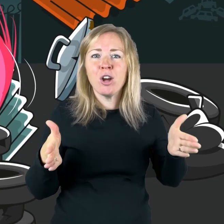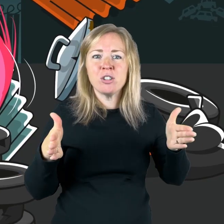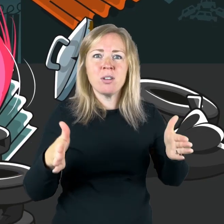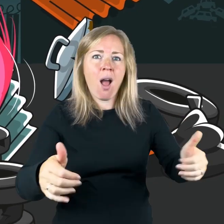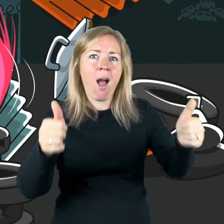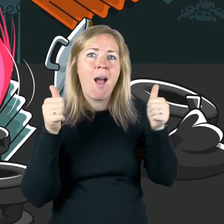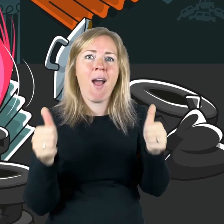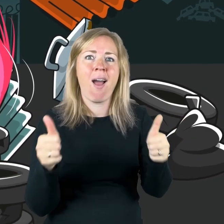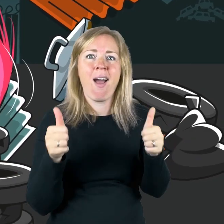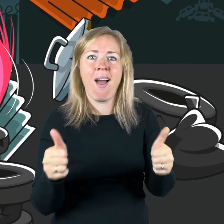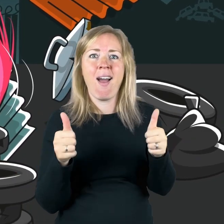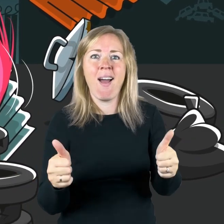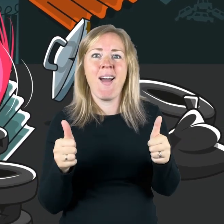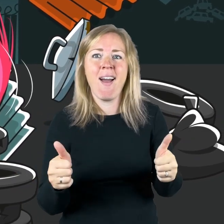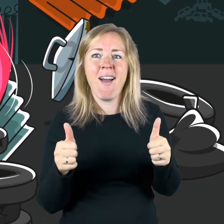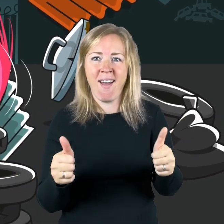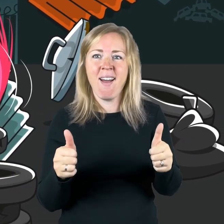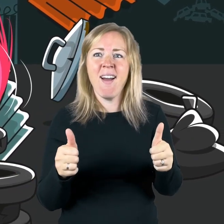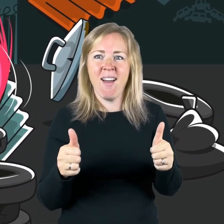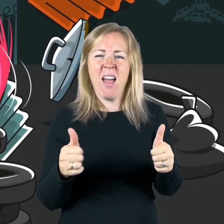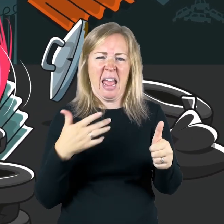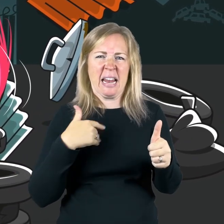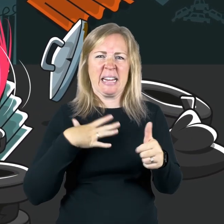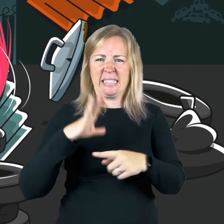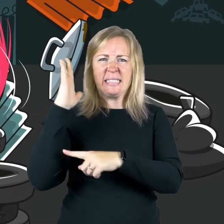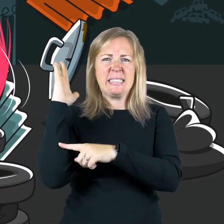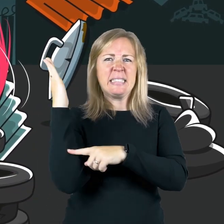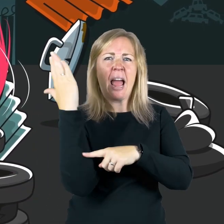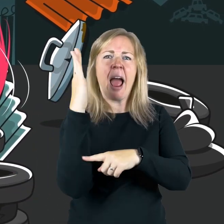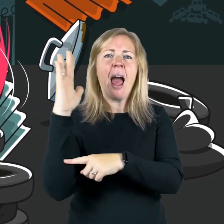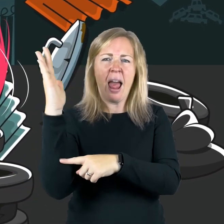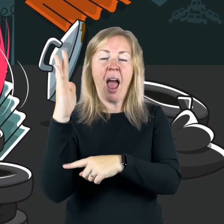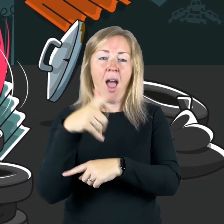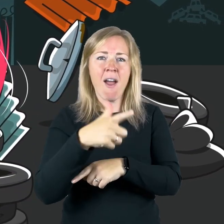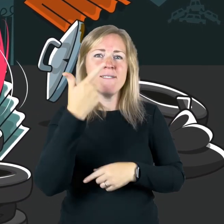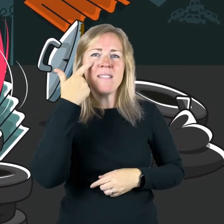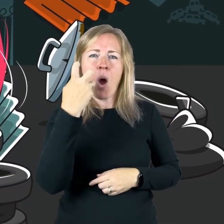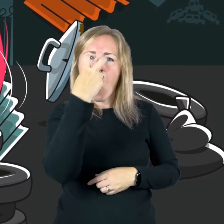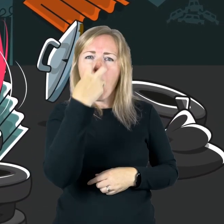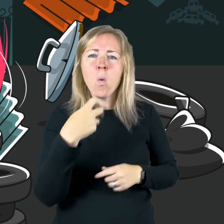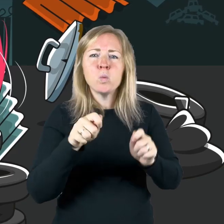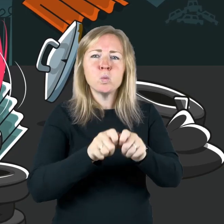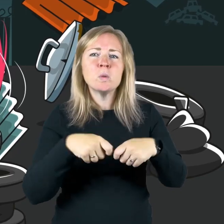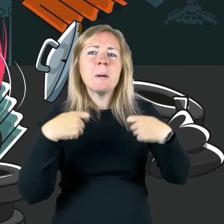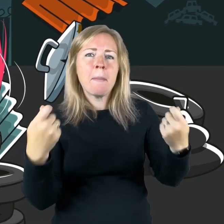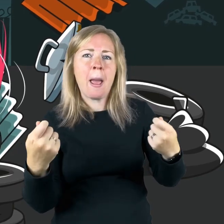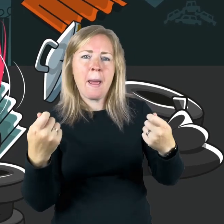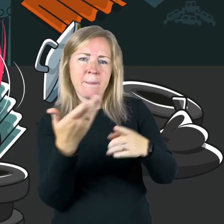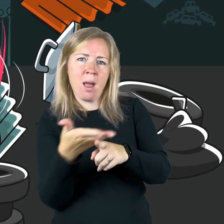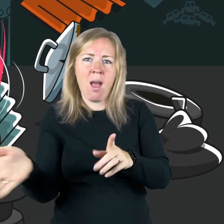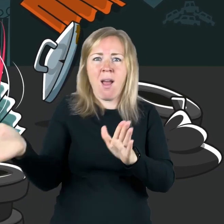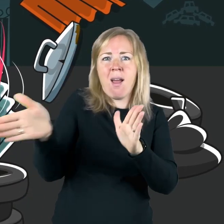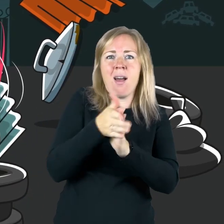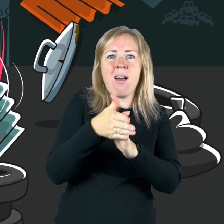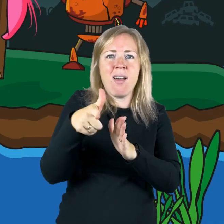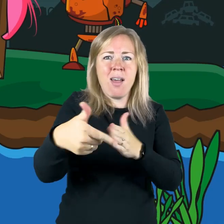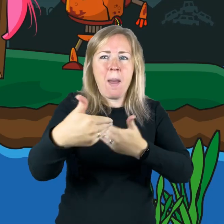Bingo! Needing a sail, she dug out an old piece of newspaper, which she attached to the